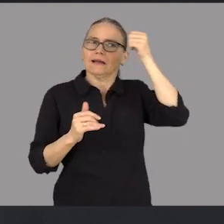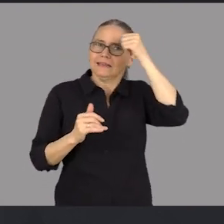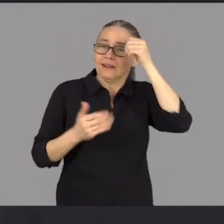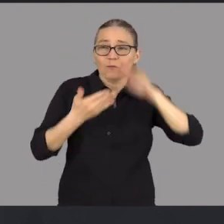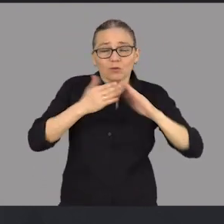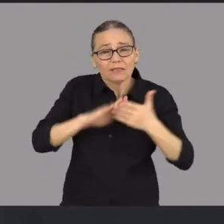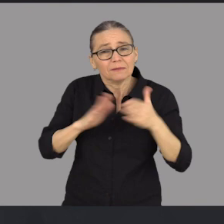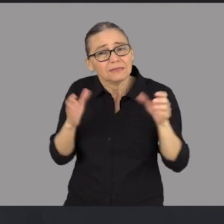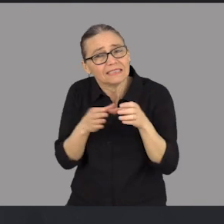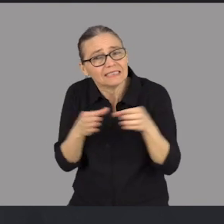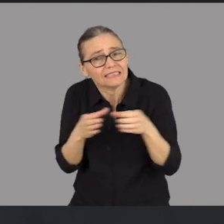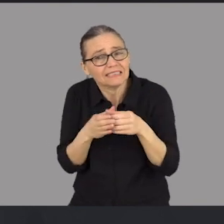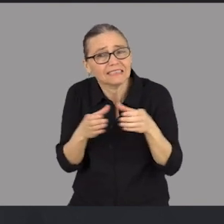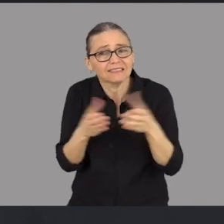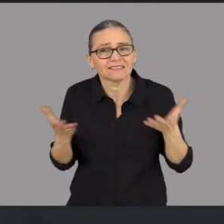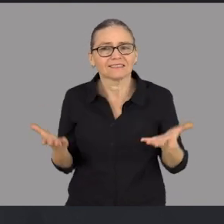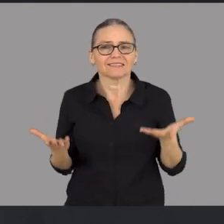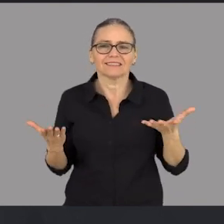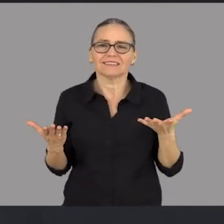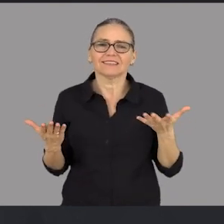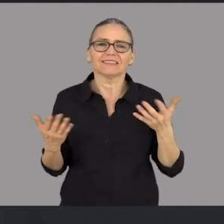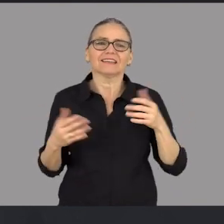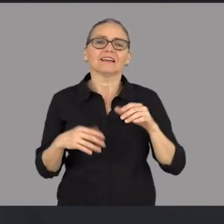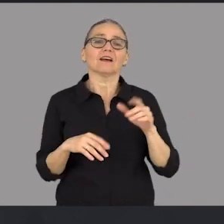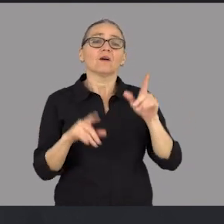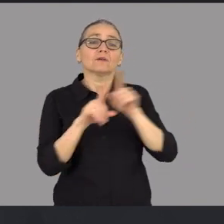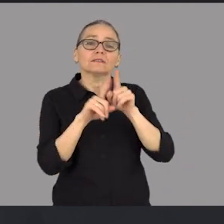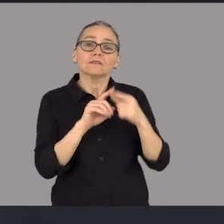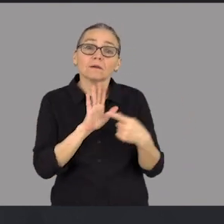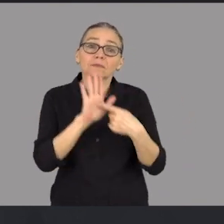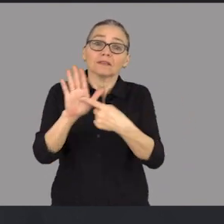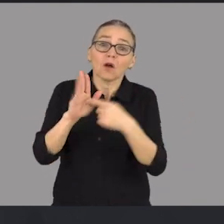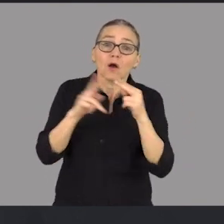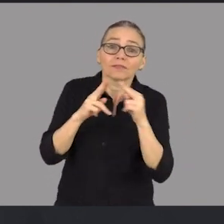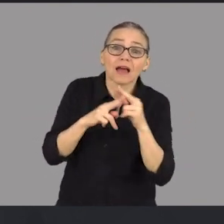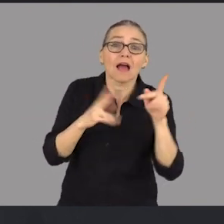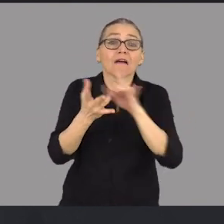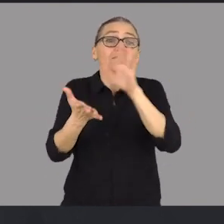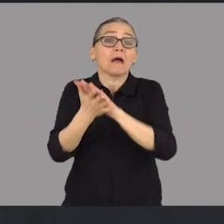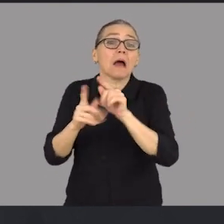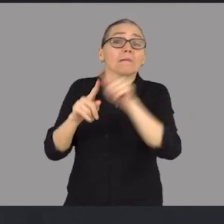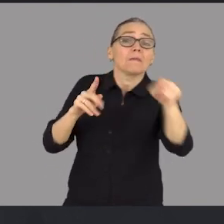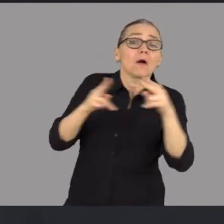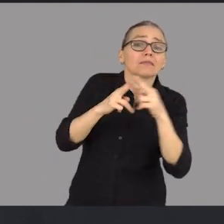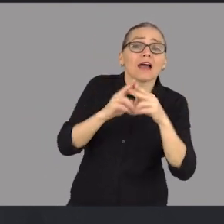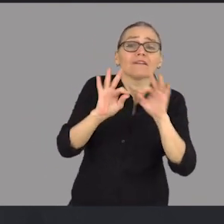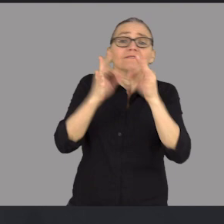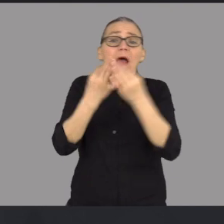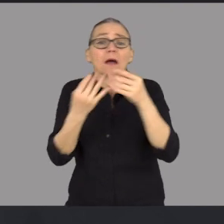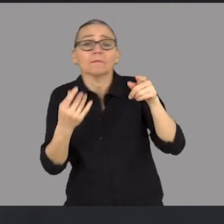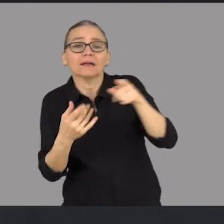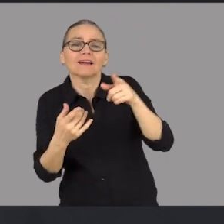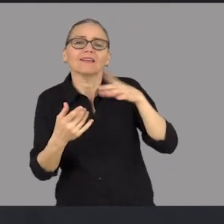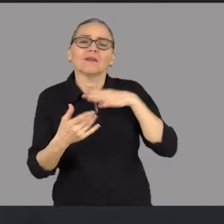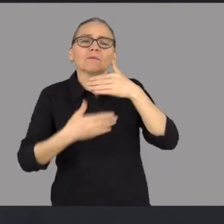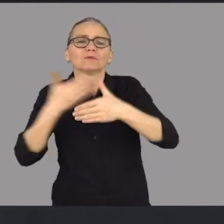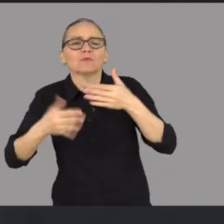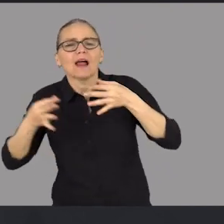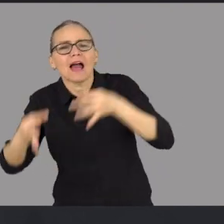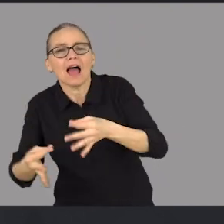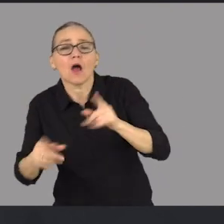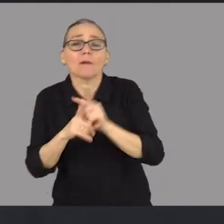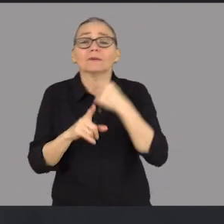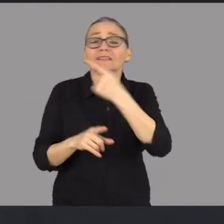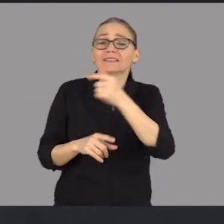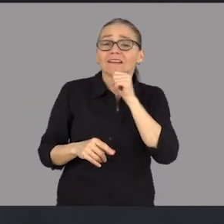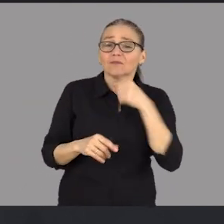her family and stuff. But it's a very slow process. You start out, you build that trust,